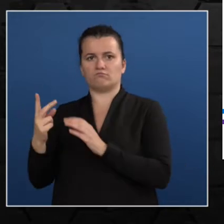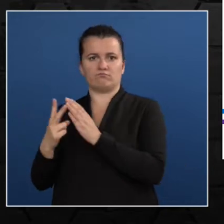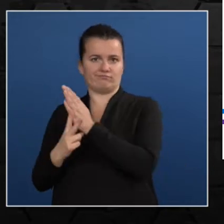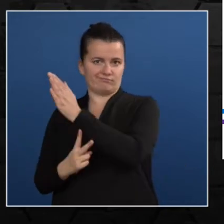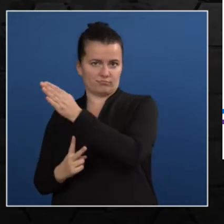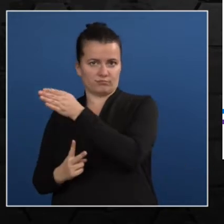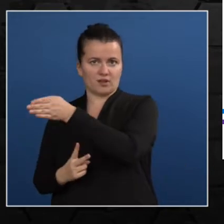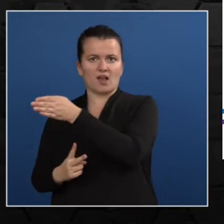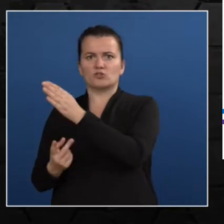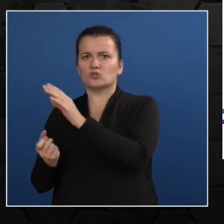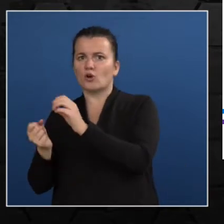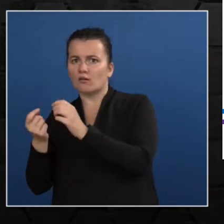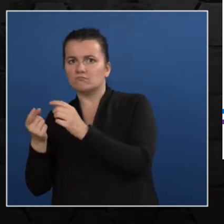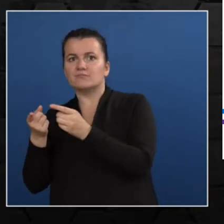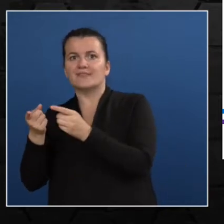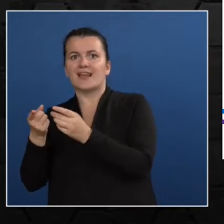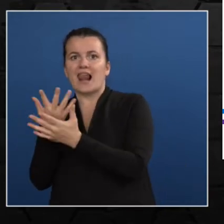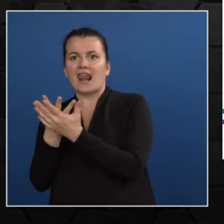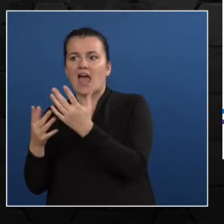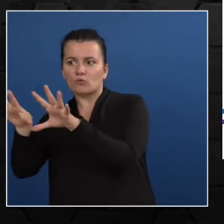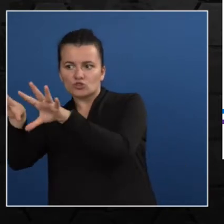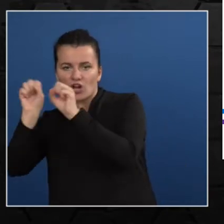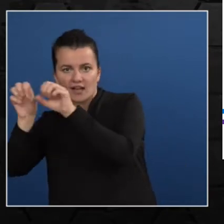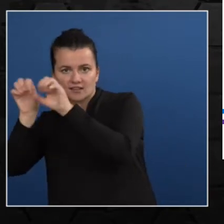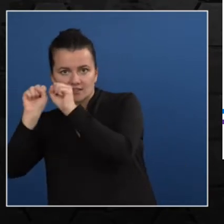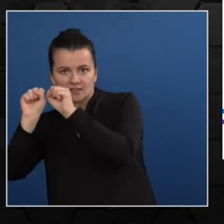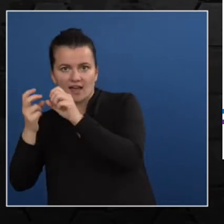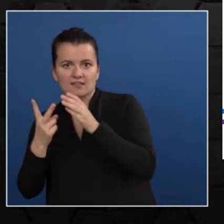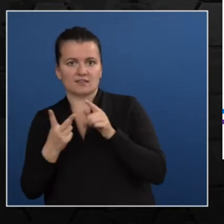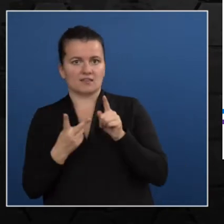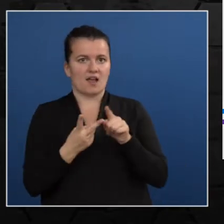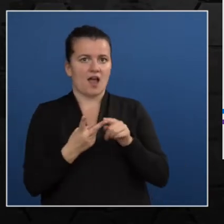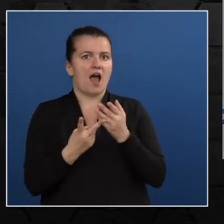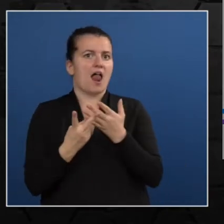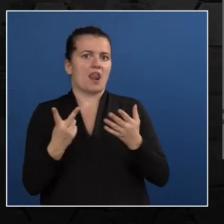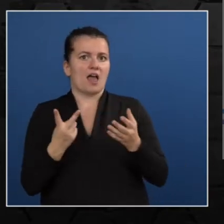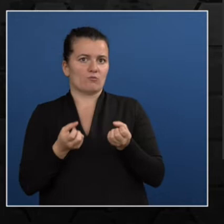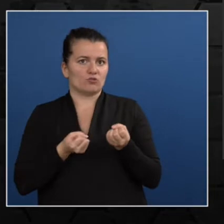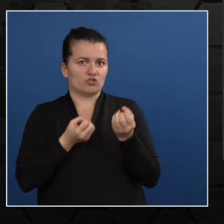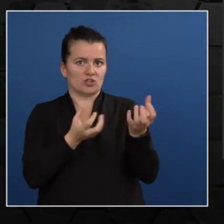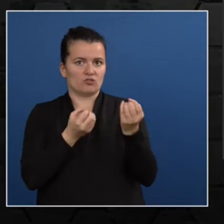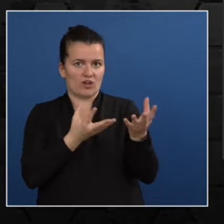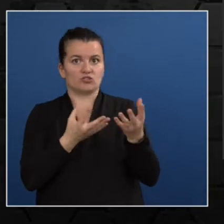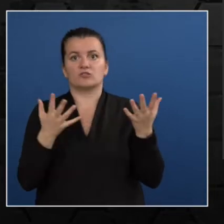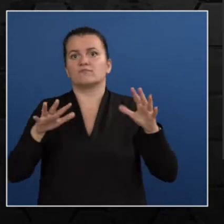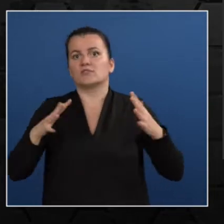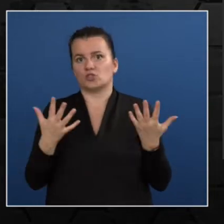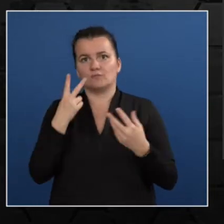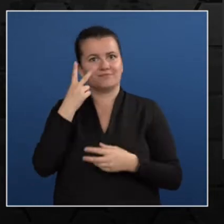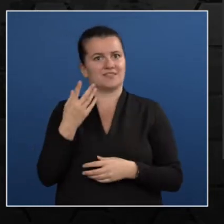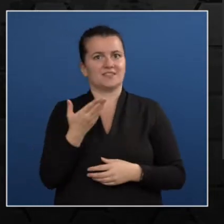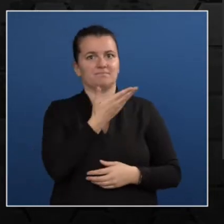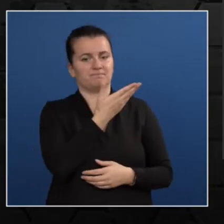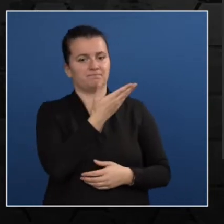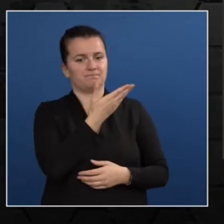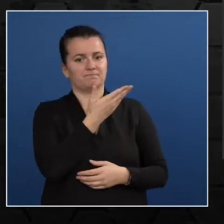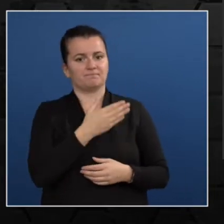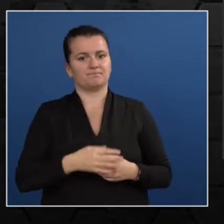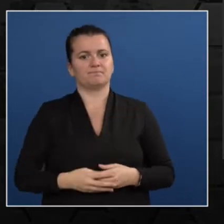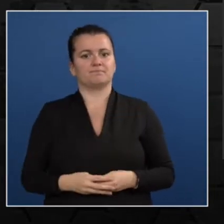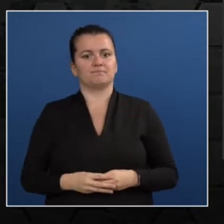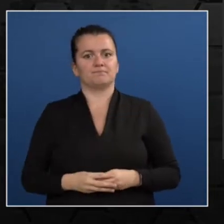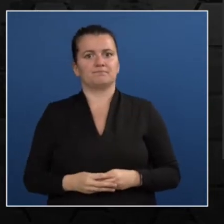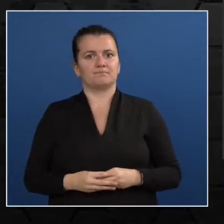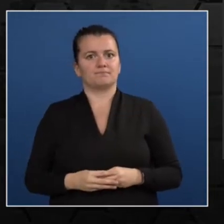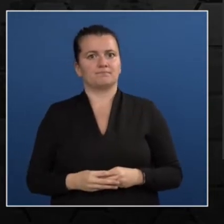language generation. And what do both of these domains do? We'll see in the next few slides. This